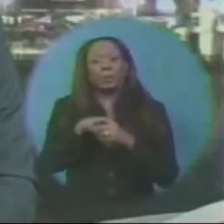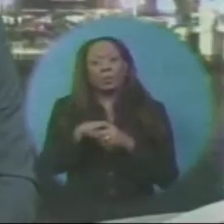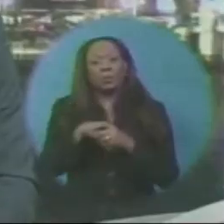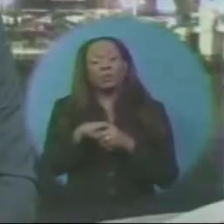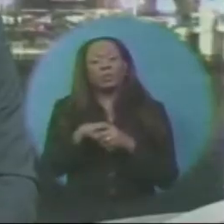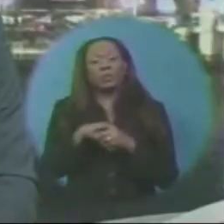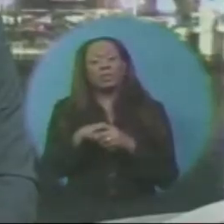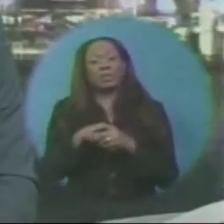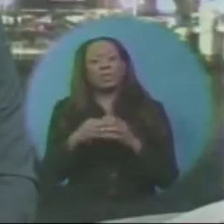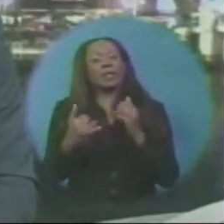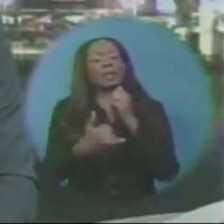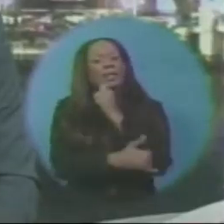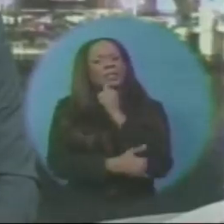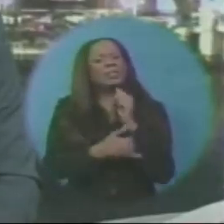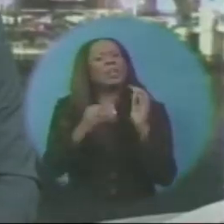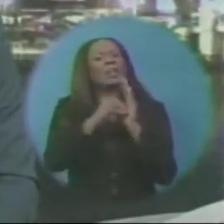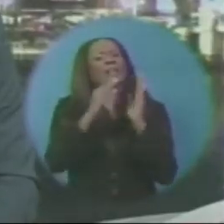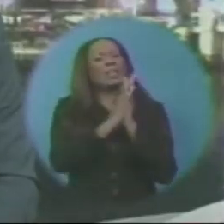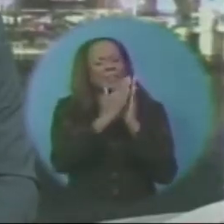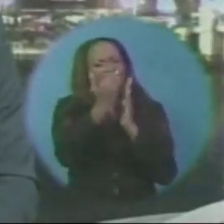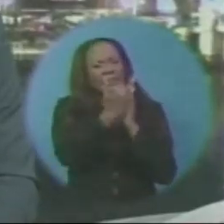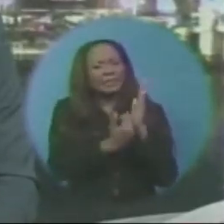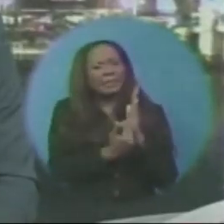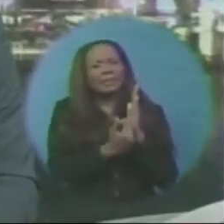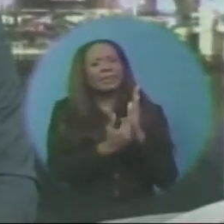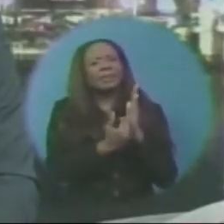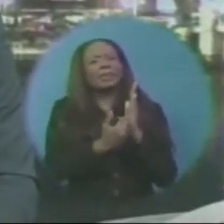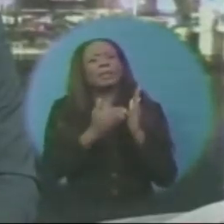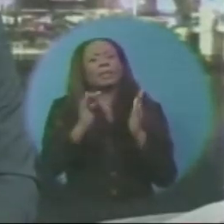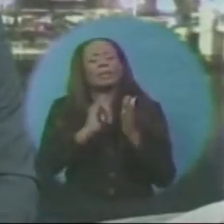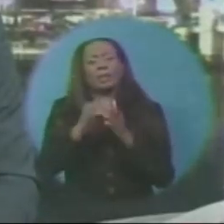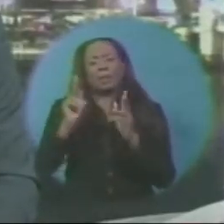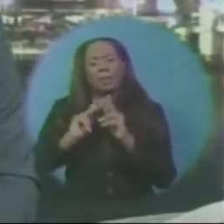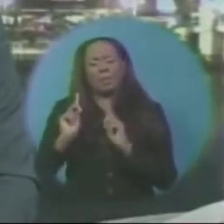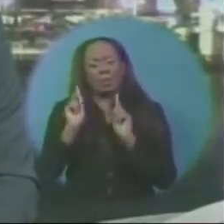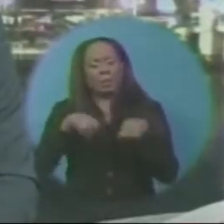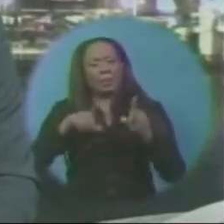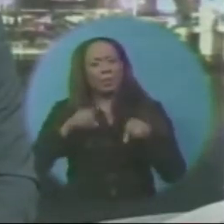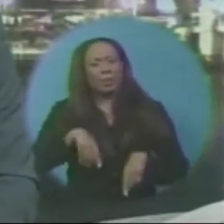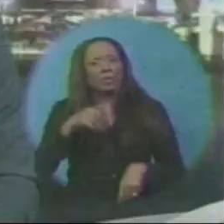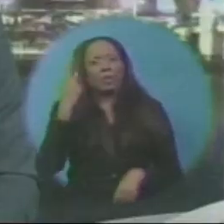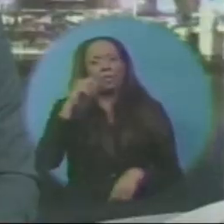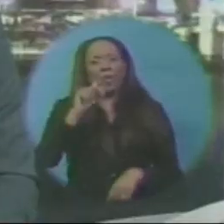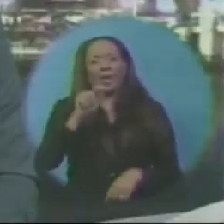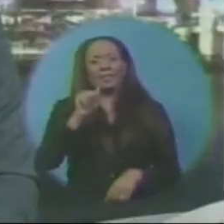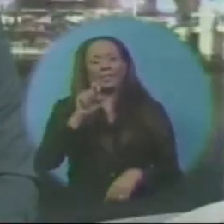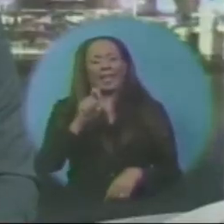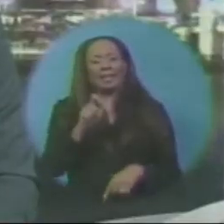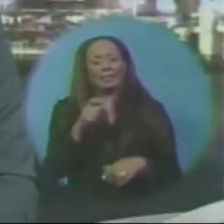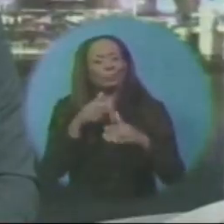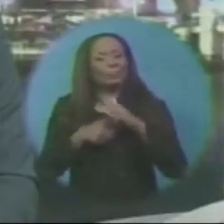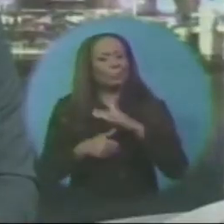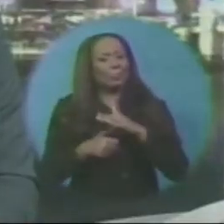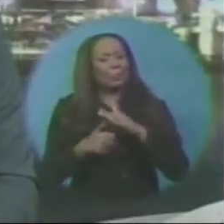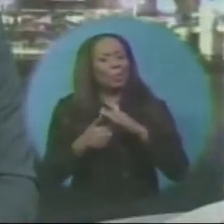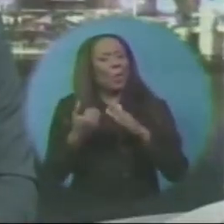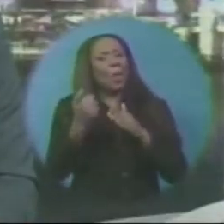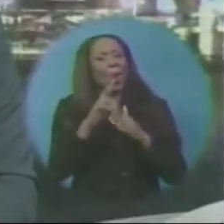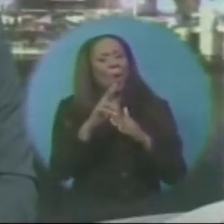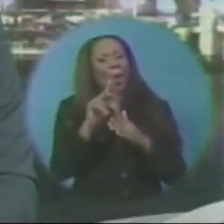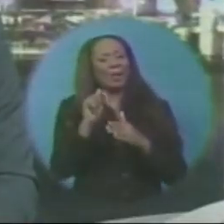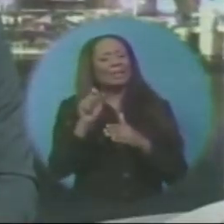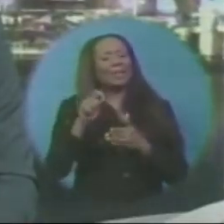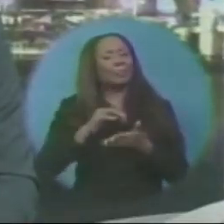havens by the European Union. Minister in the Ministry of Finance, Uldibus Raymond, says the new tax rules are likely to